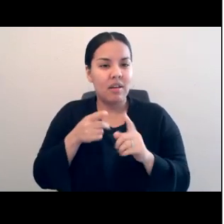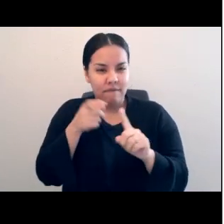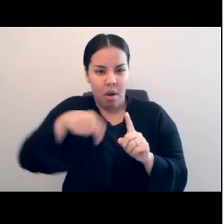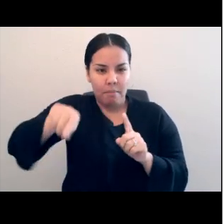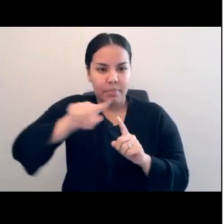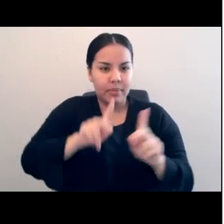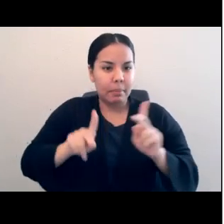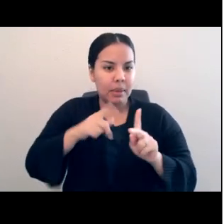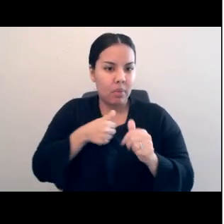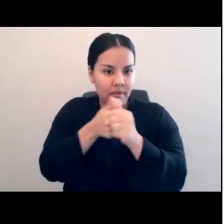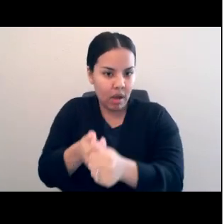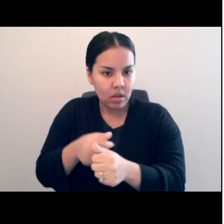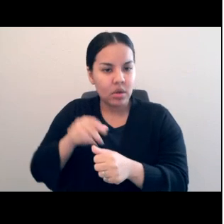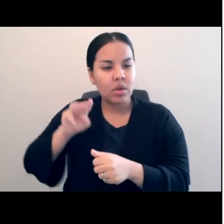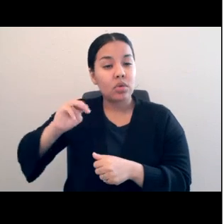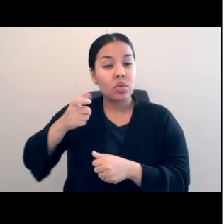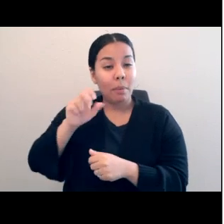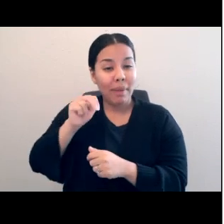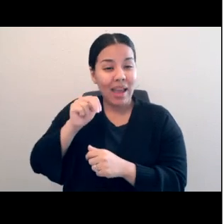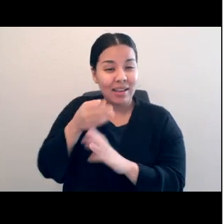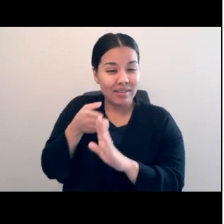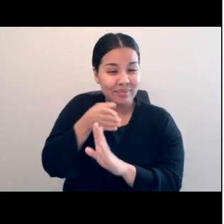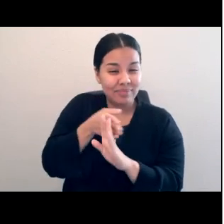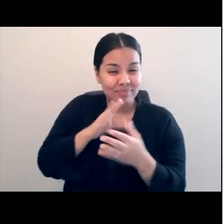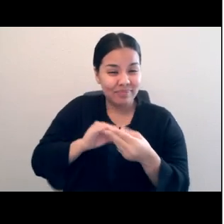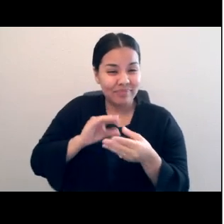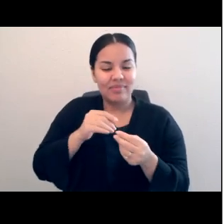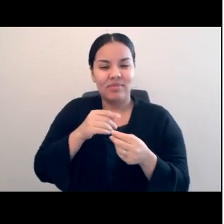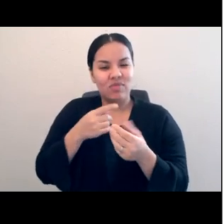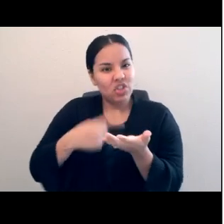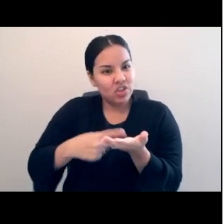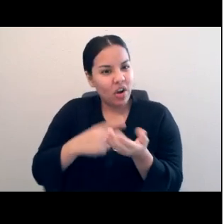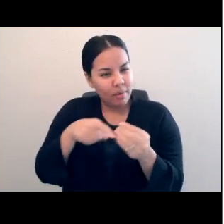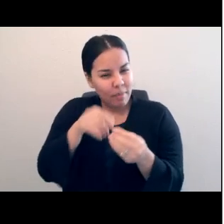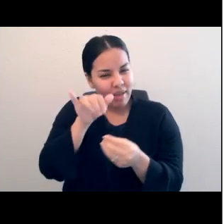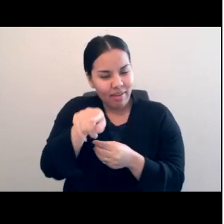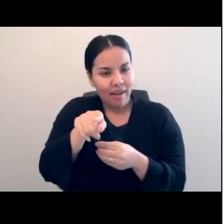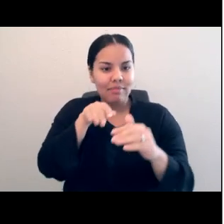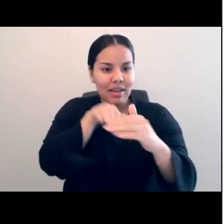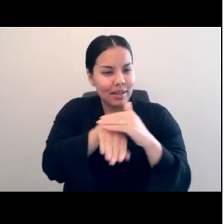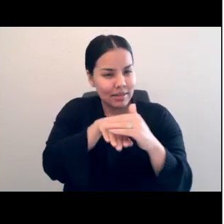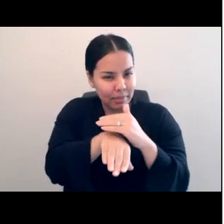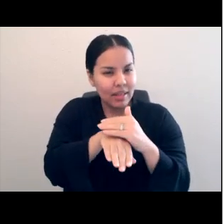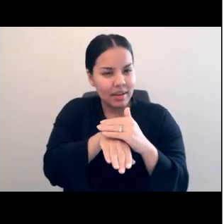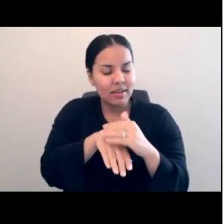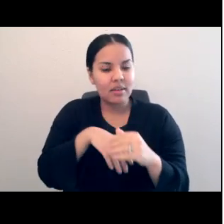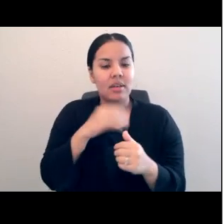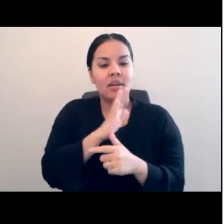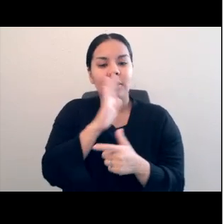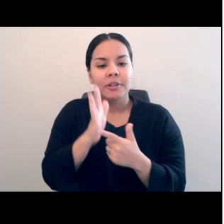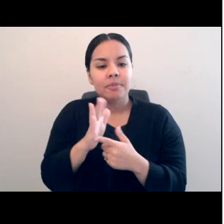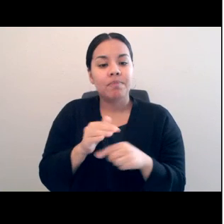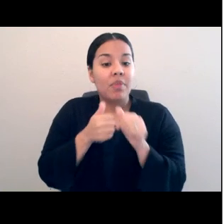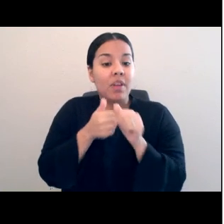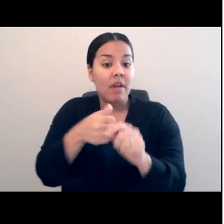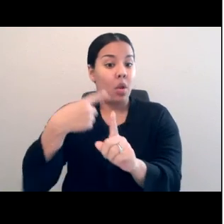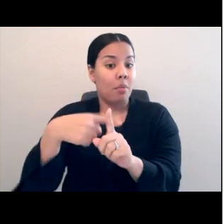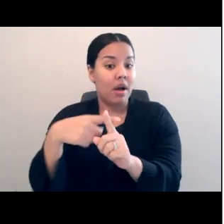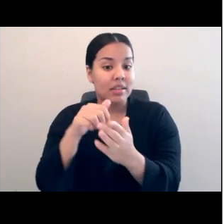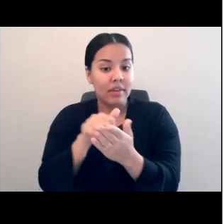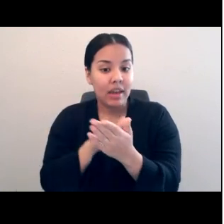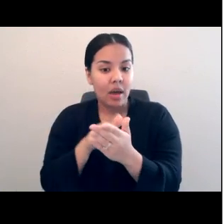really just described how that is talking about accessibility. We also hear, quote, follow positive accounts and accounts